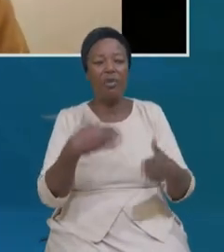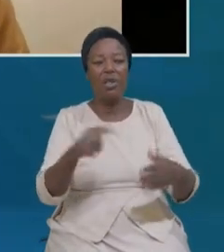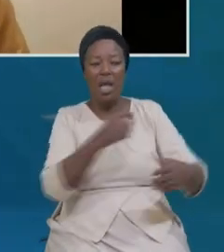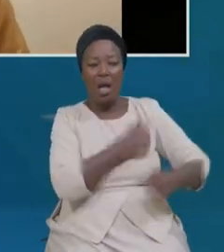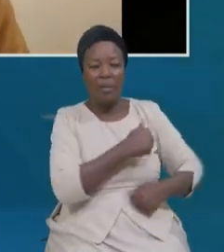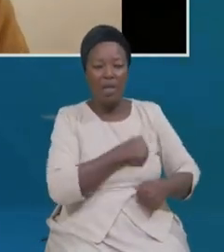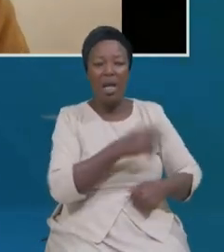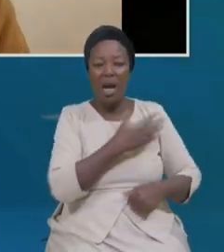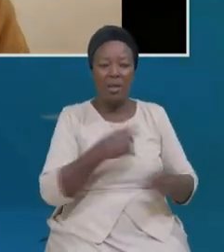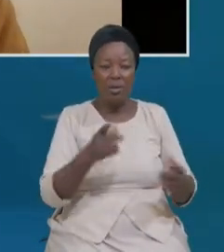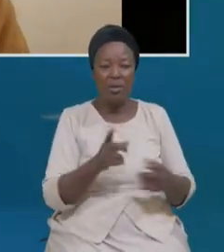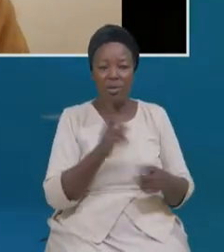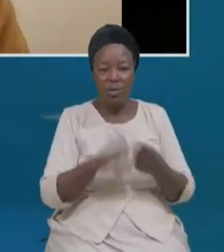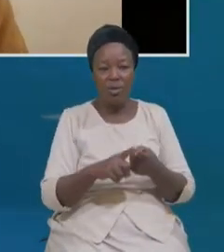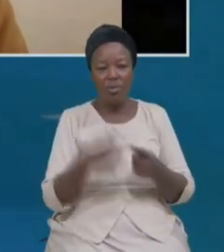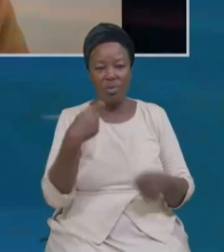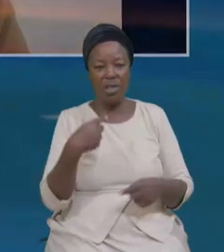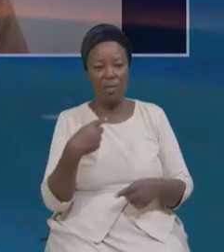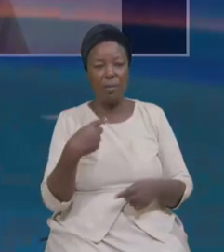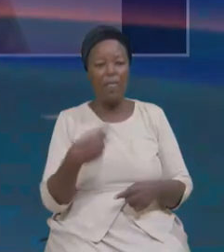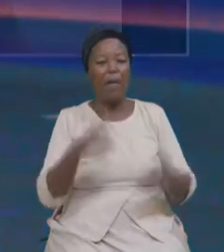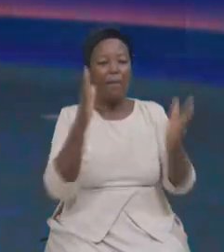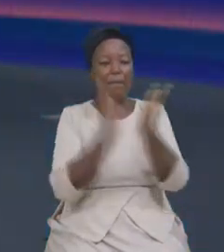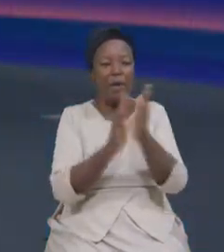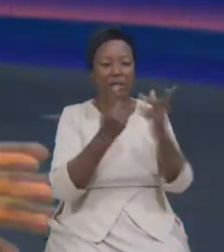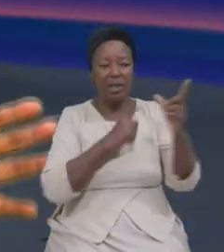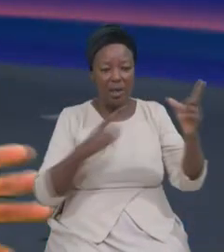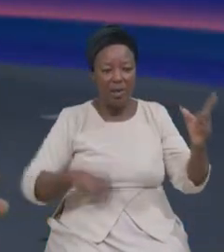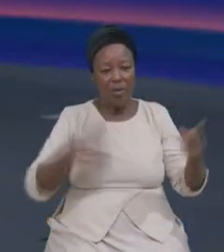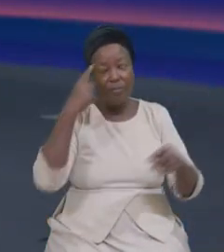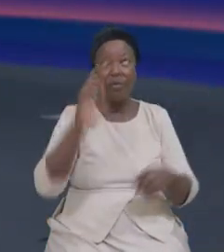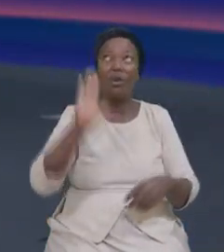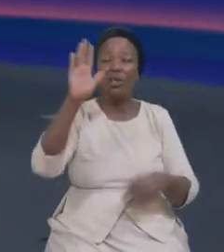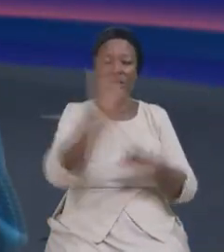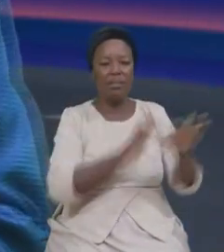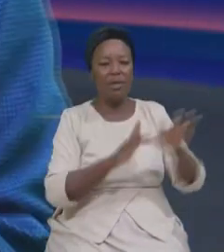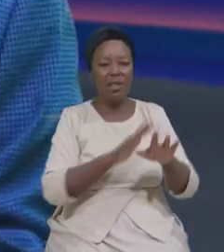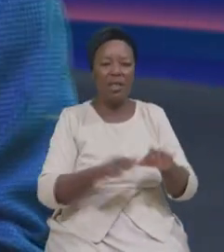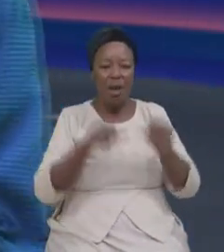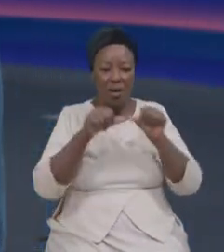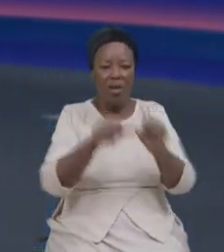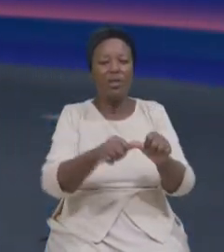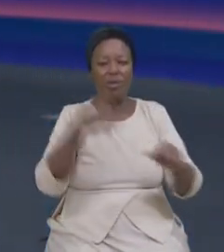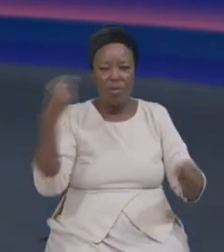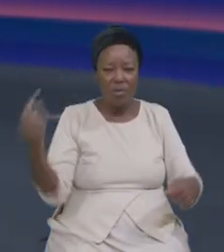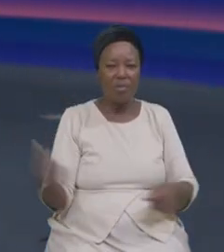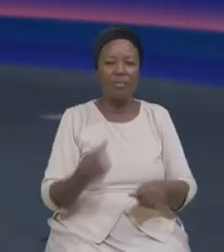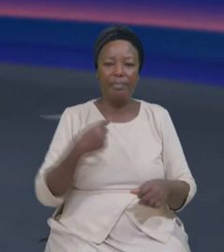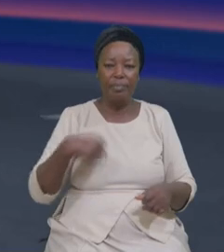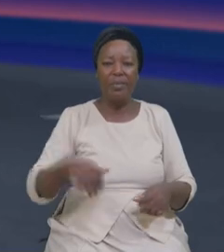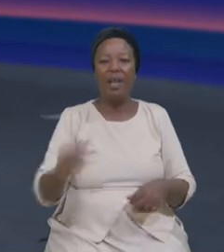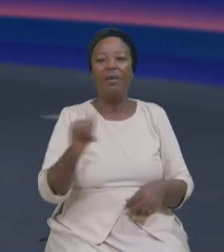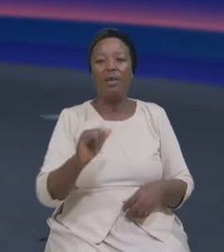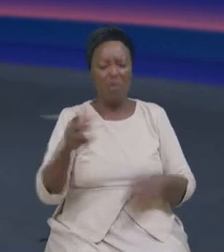then he says, and to say, praise the Lord, for his mercy endureth forever. Do I have any